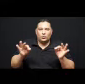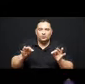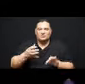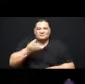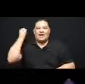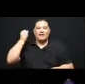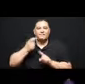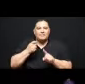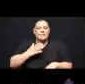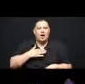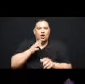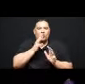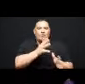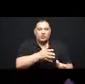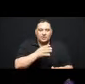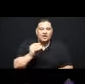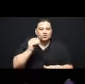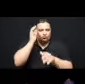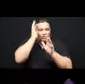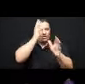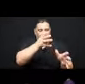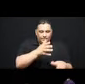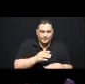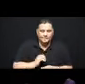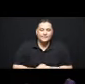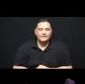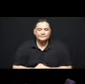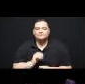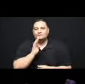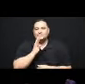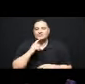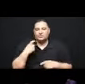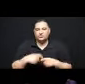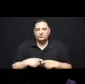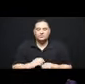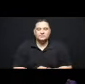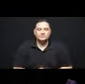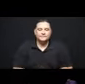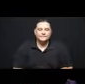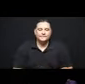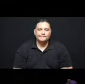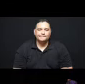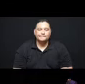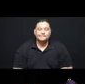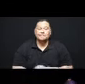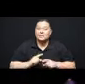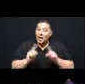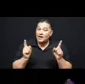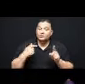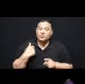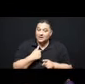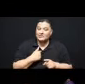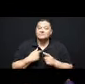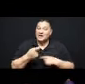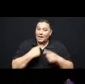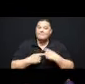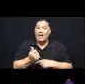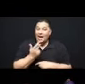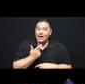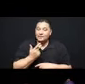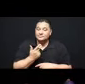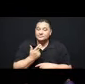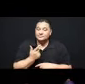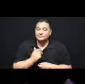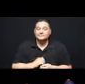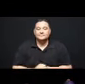grandfather's. Pero estamos regresando. But we are coming back. Algunos anglosajones nos